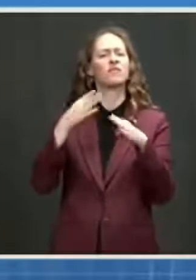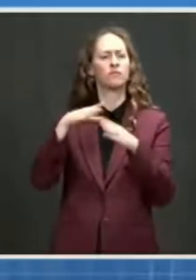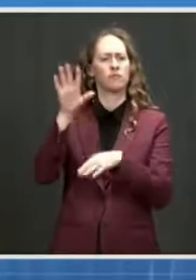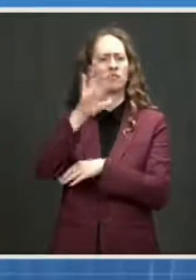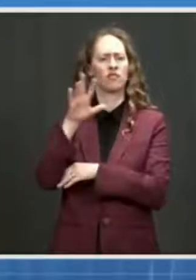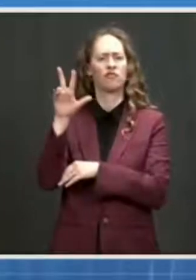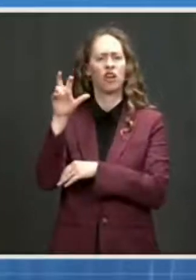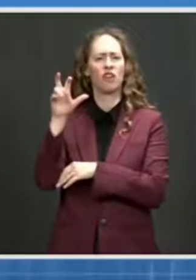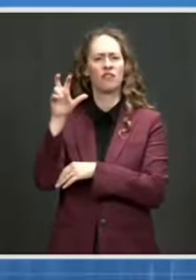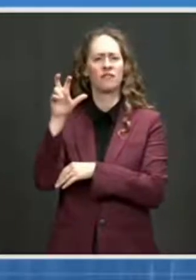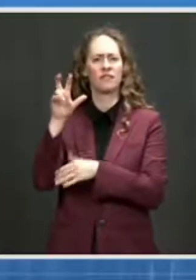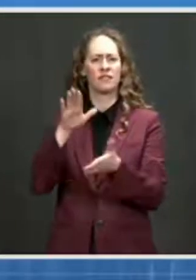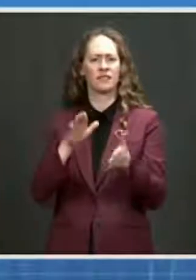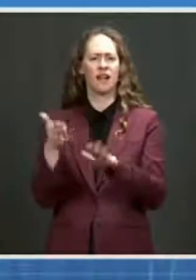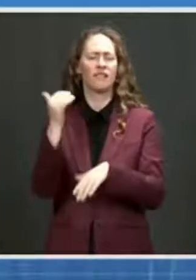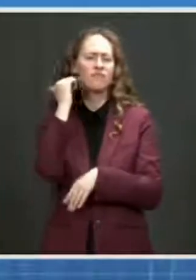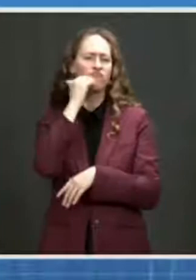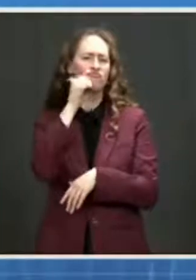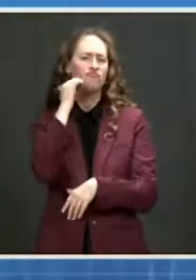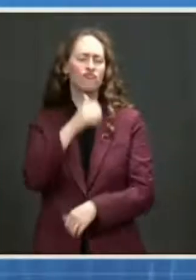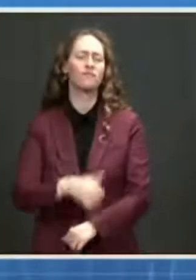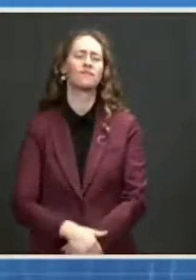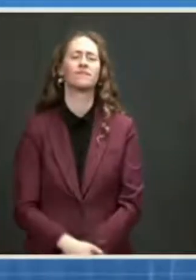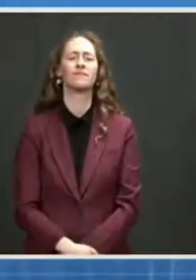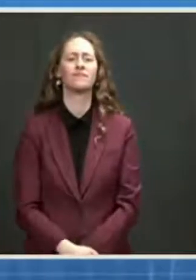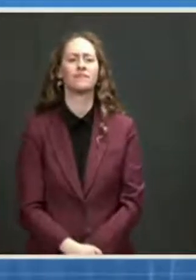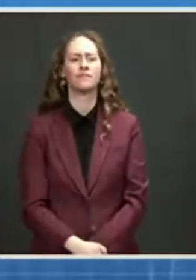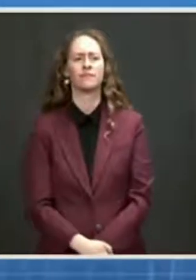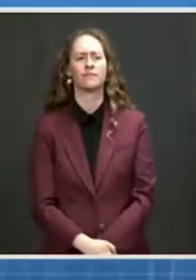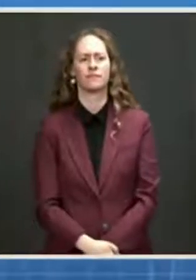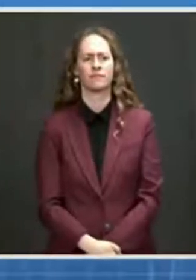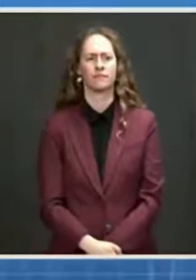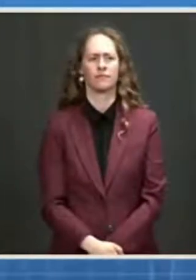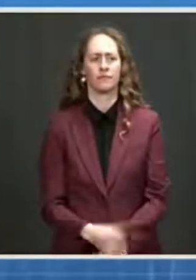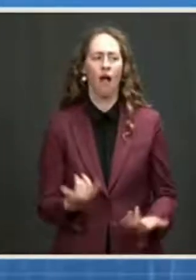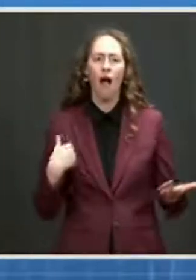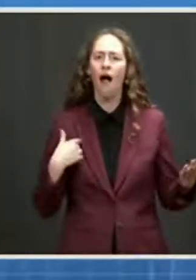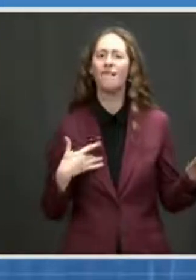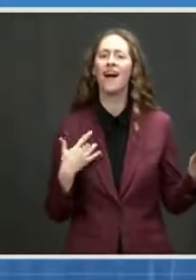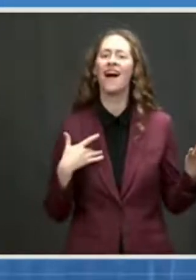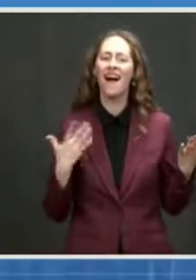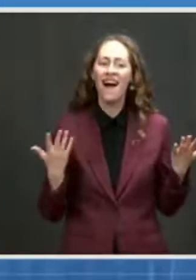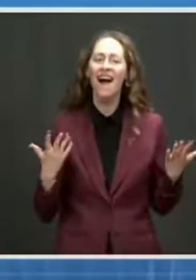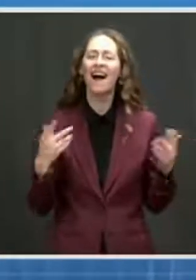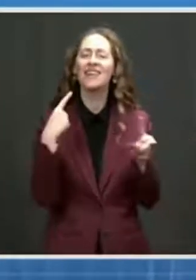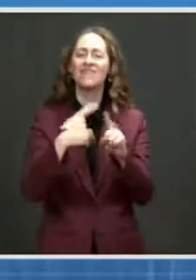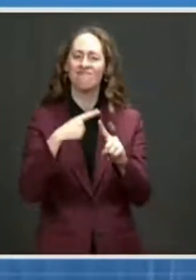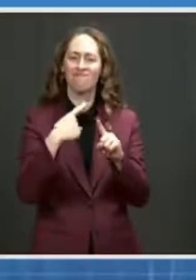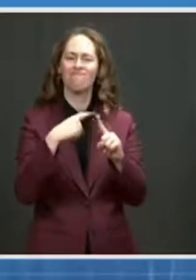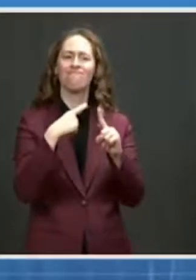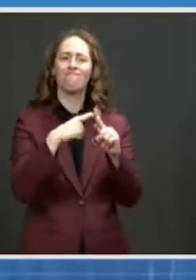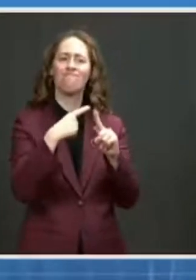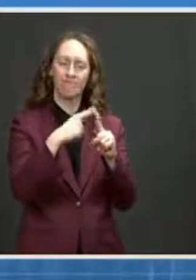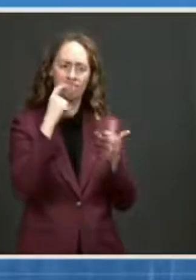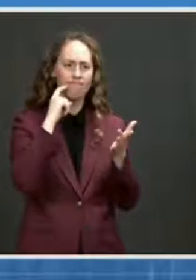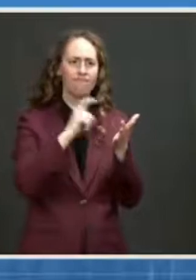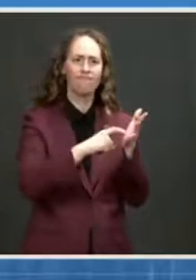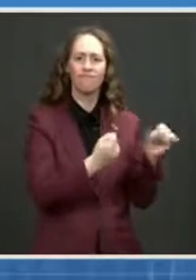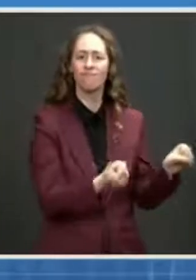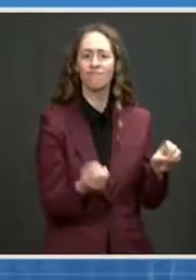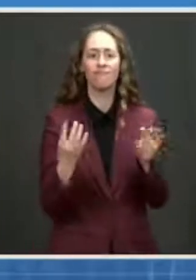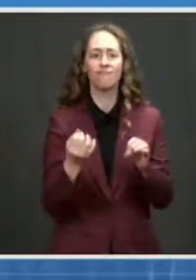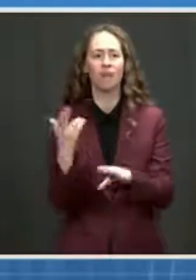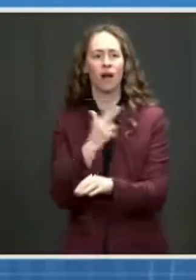to report these declines in cases, hospitalizations, and deaths. It is in part a result of our ongoing efforts to